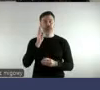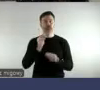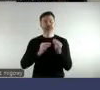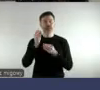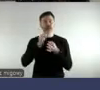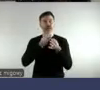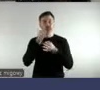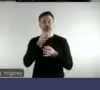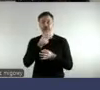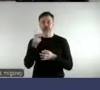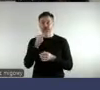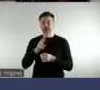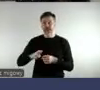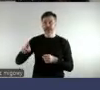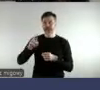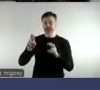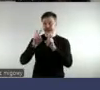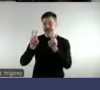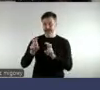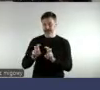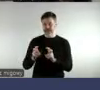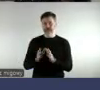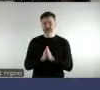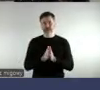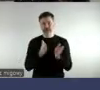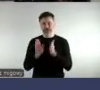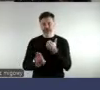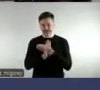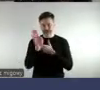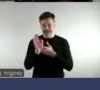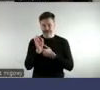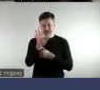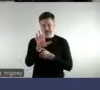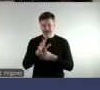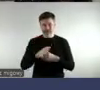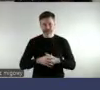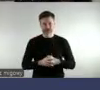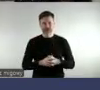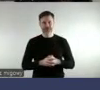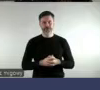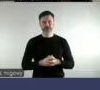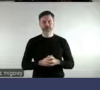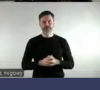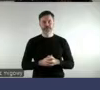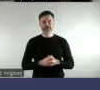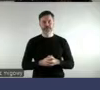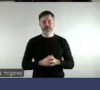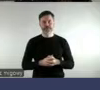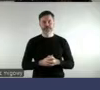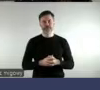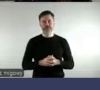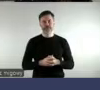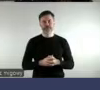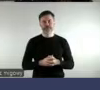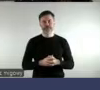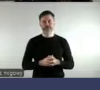few times. Next, please. So I heard in the presentation that this is one of the important points,